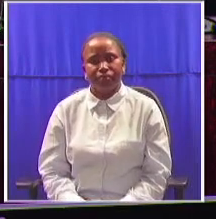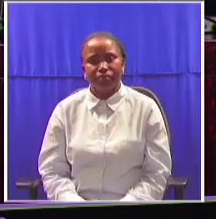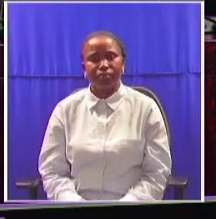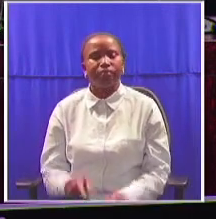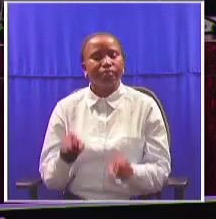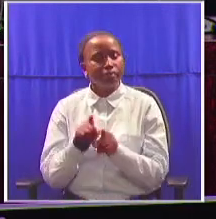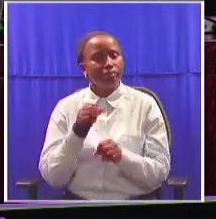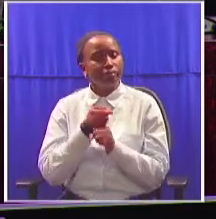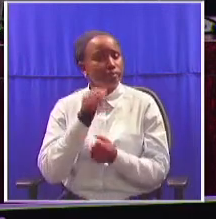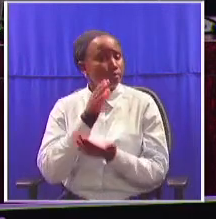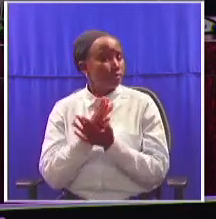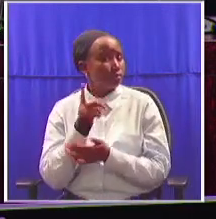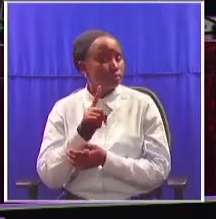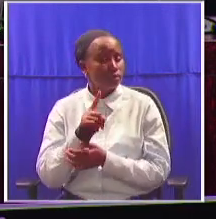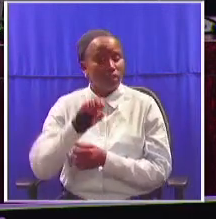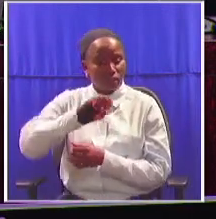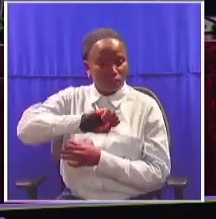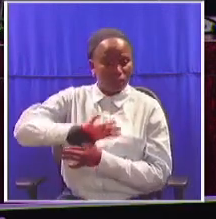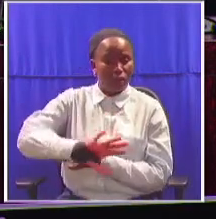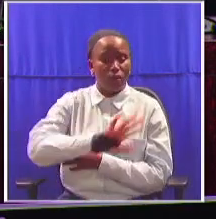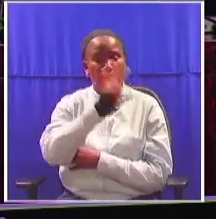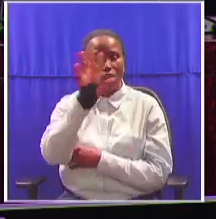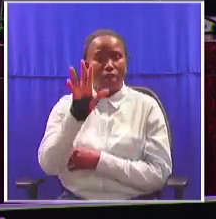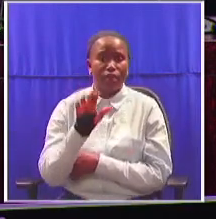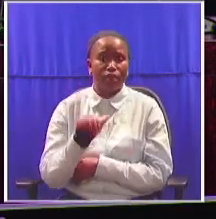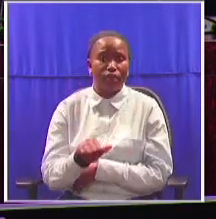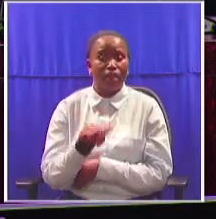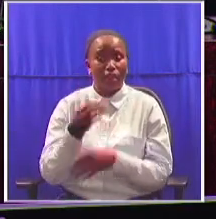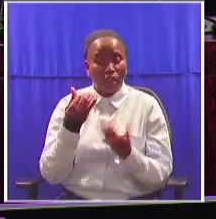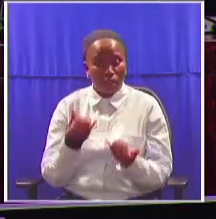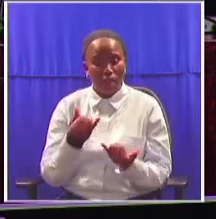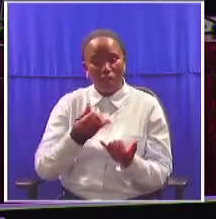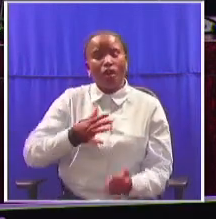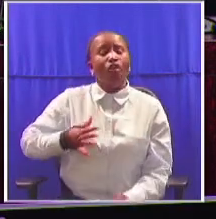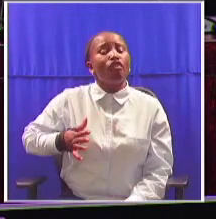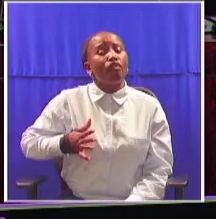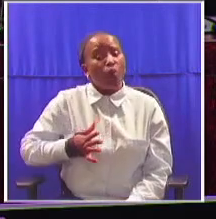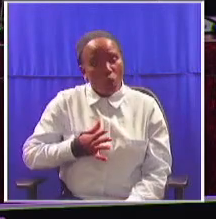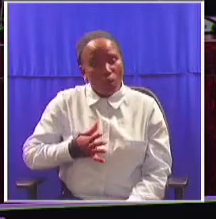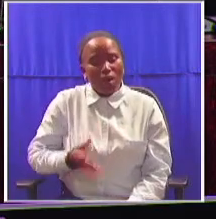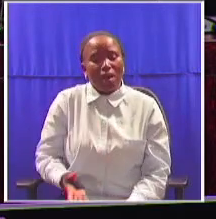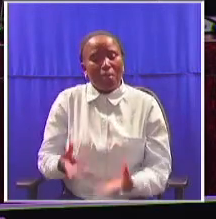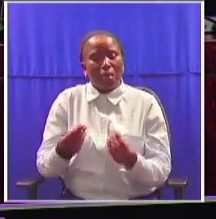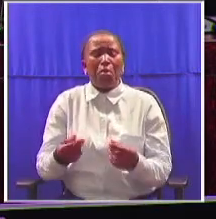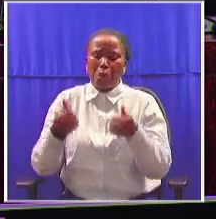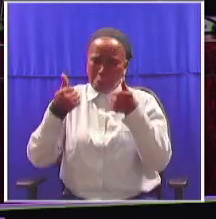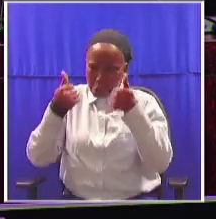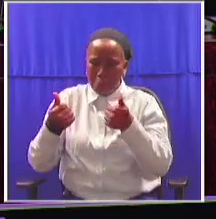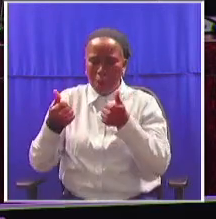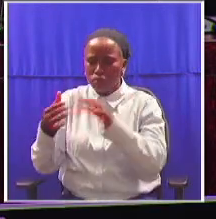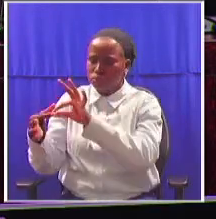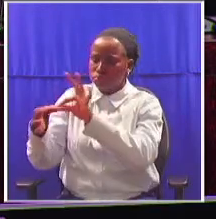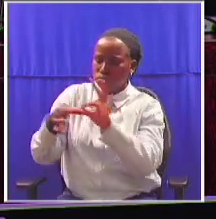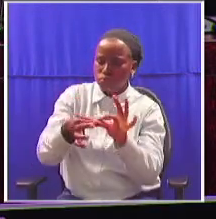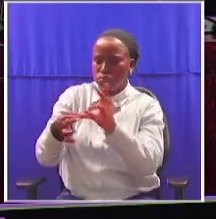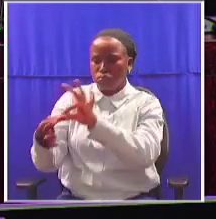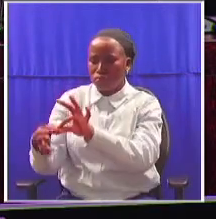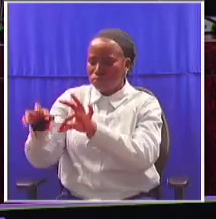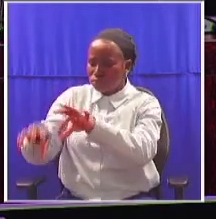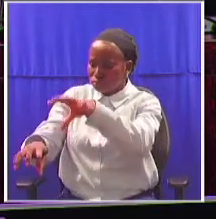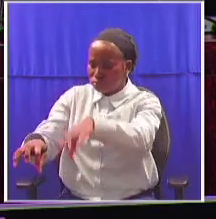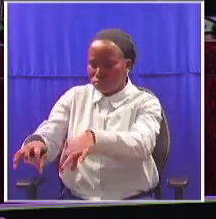South Africa seeks to maintain good relations with all countries across the